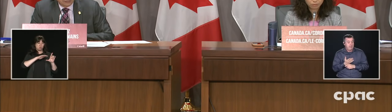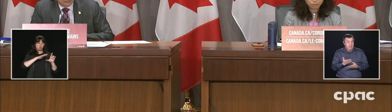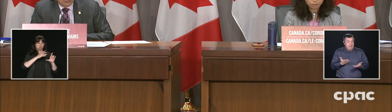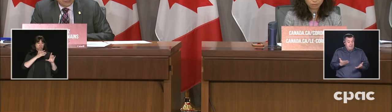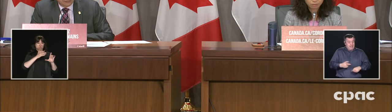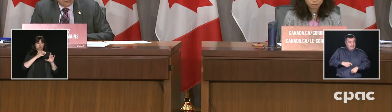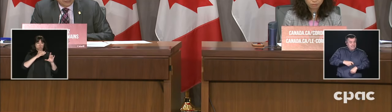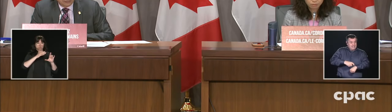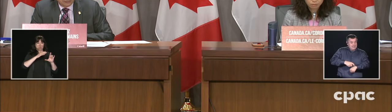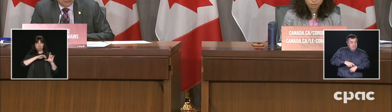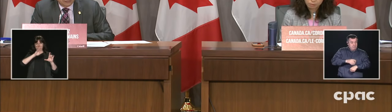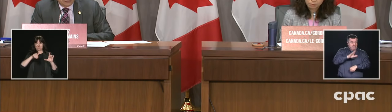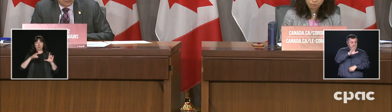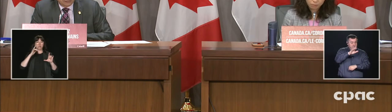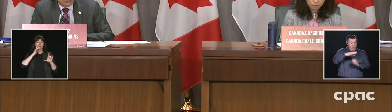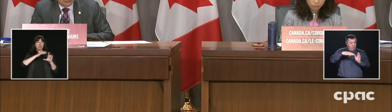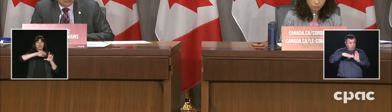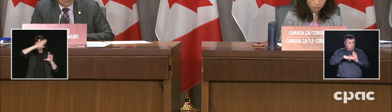curve of slide